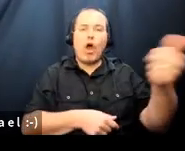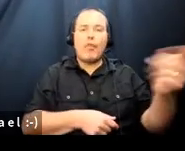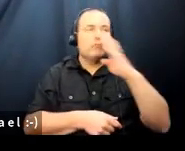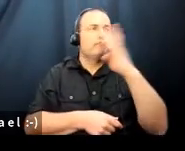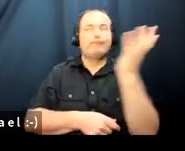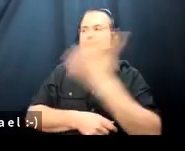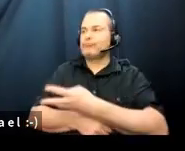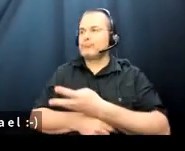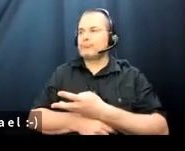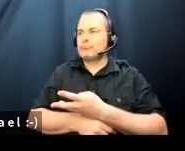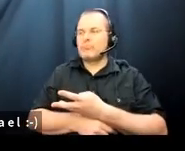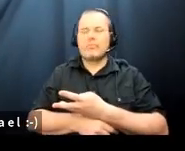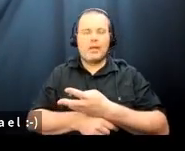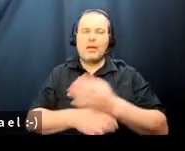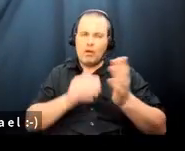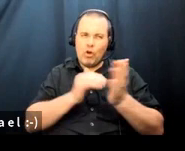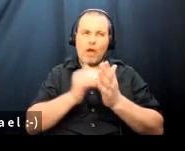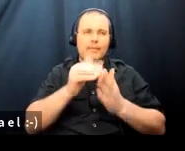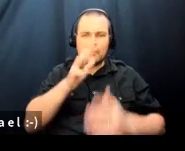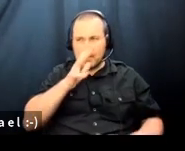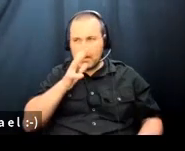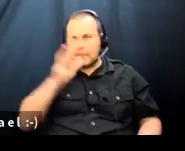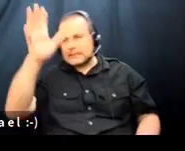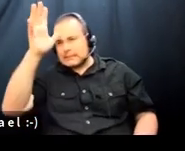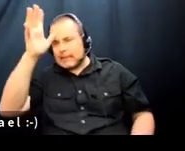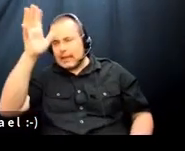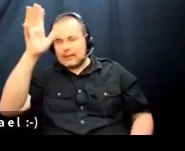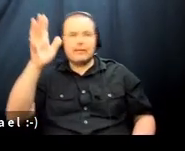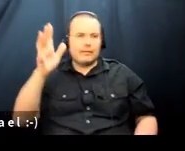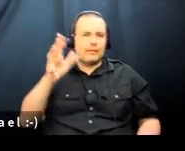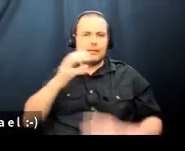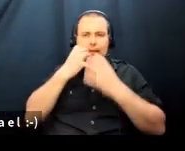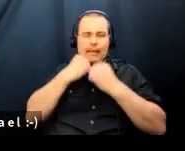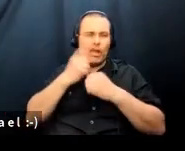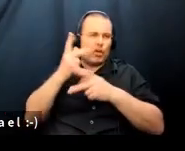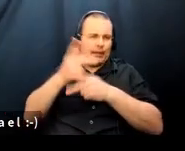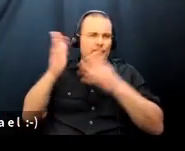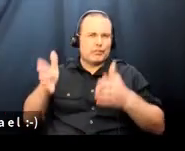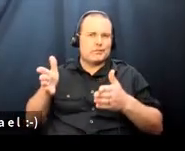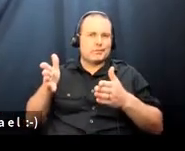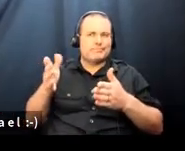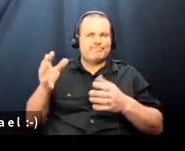the types of things I hear from moms and dads and caregivers. Okay, next slide.